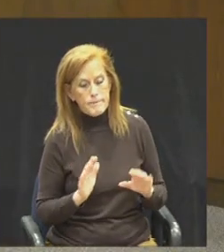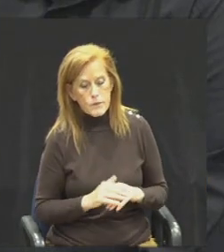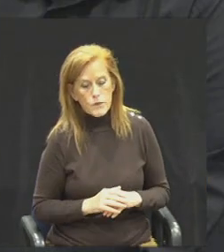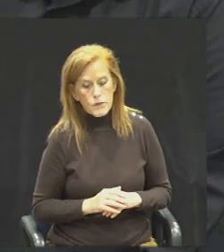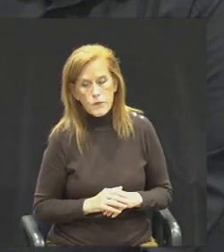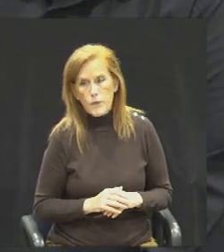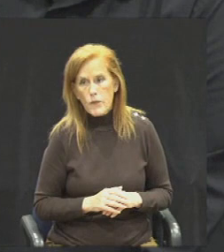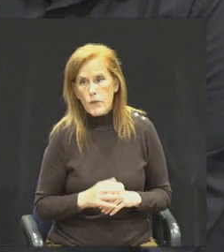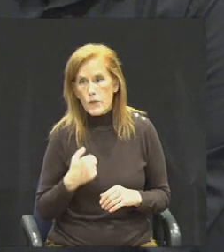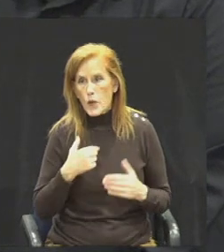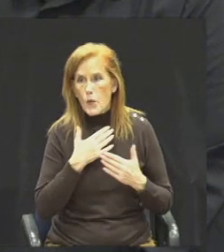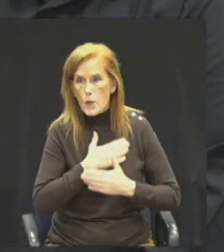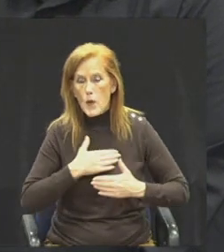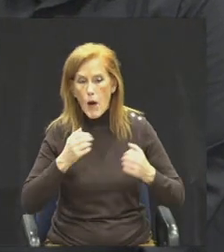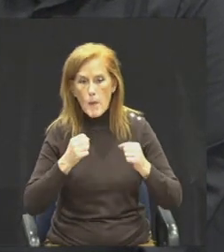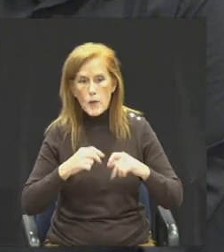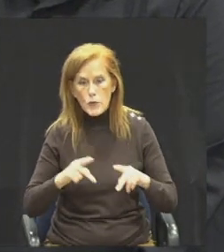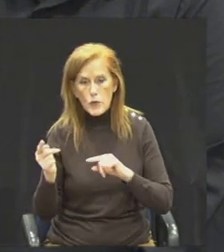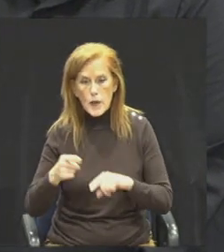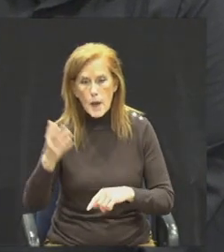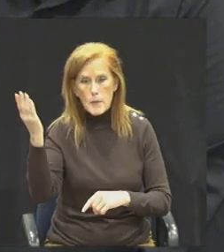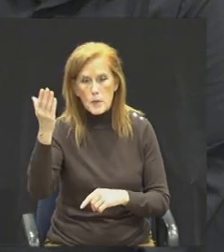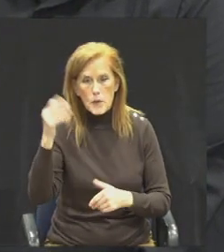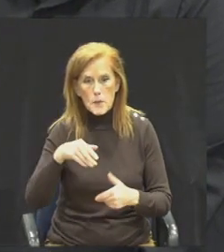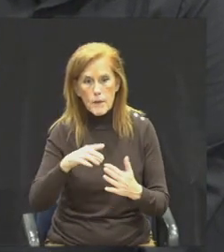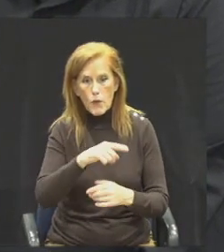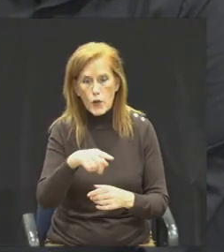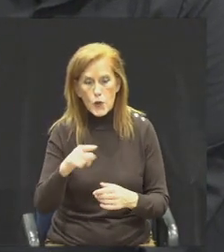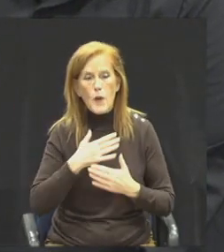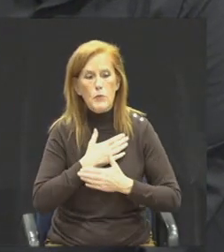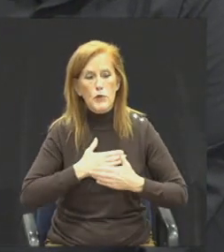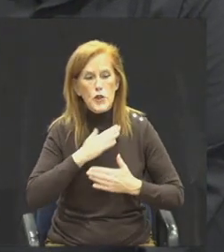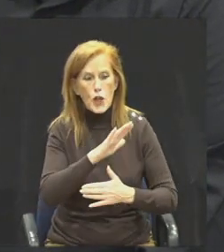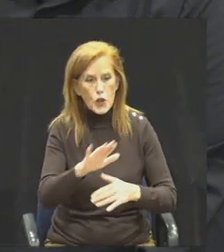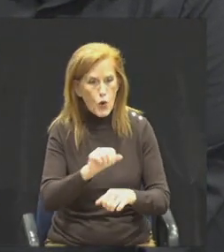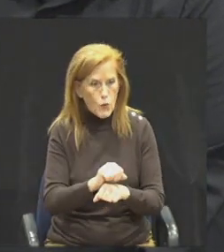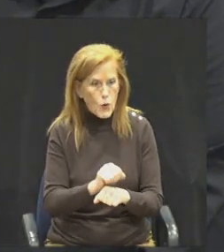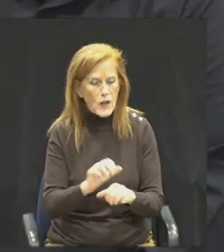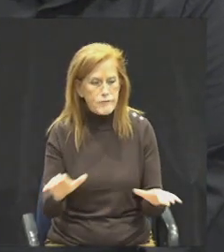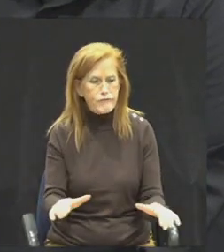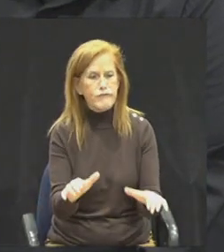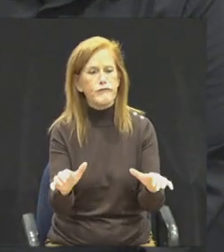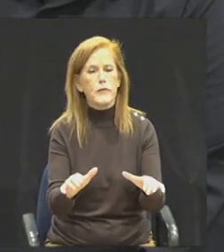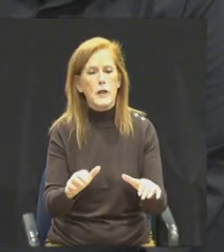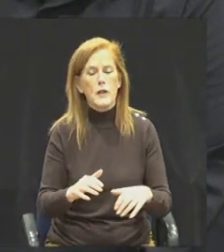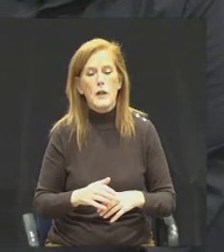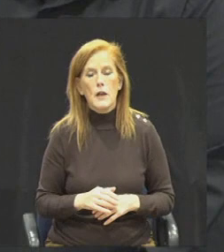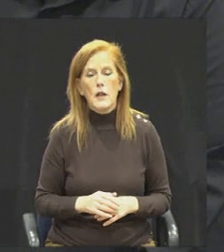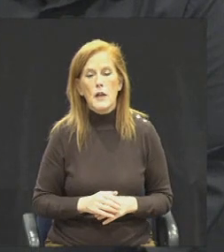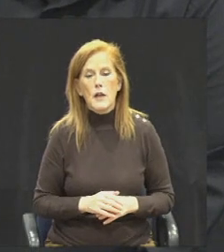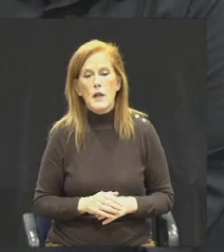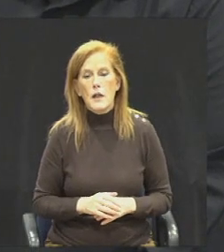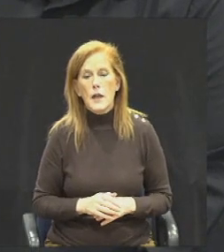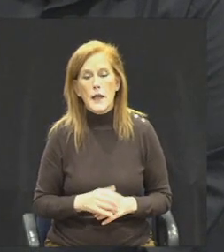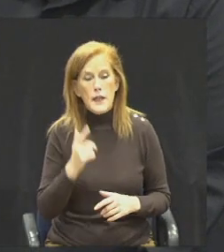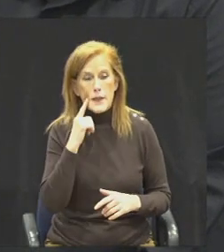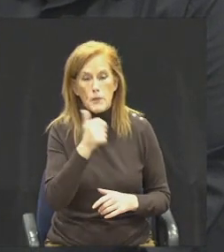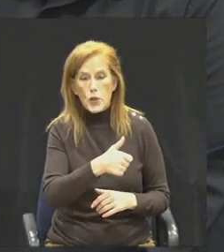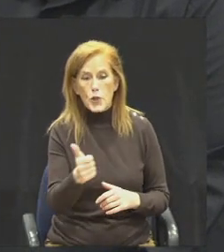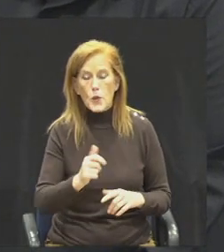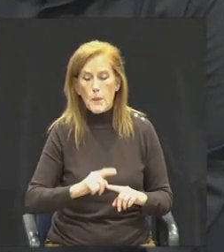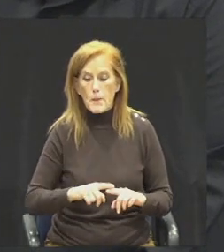We really appreciate the opportunity to speak with you guys and appreciate what you do. And this is entirely up to you,